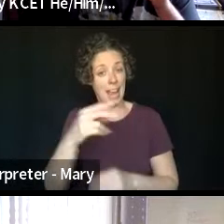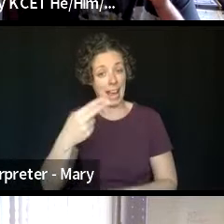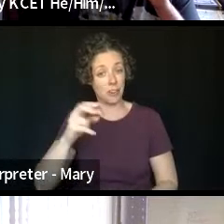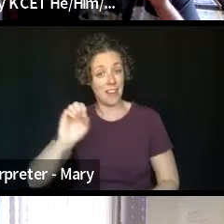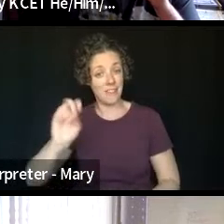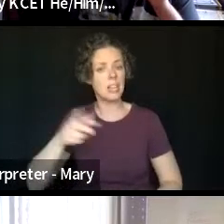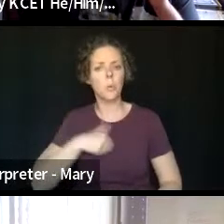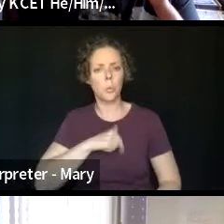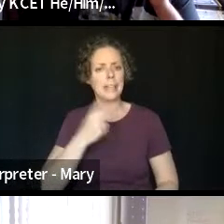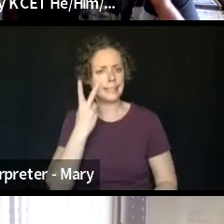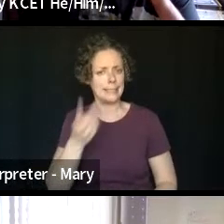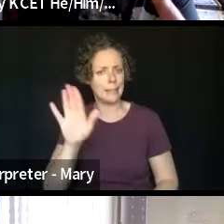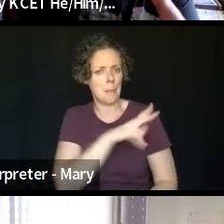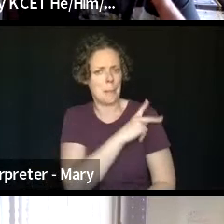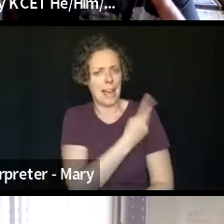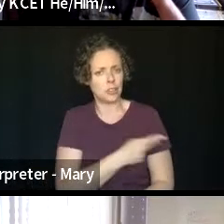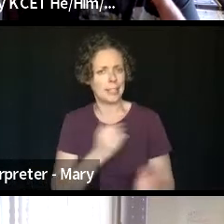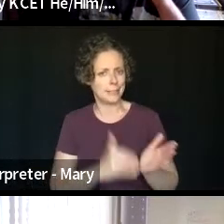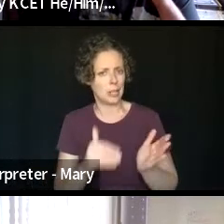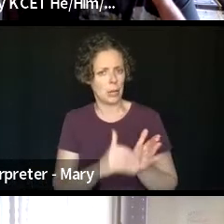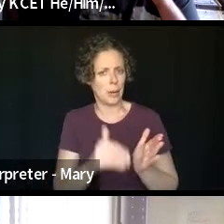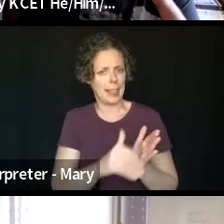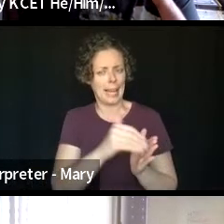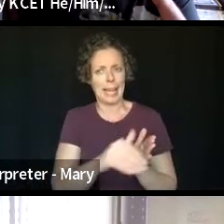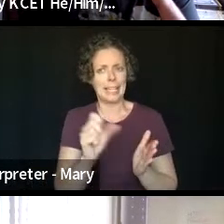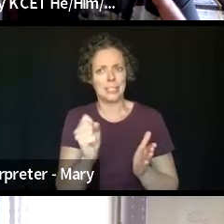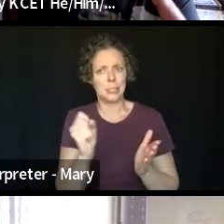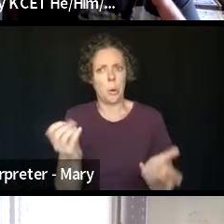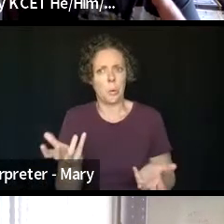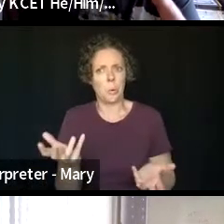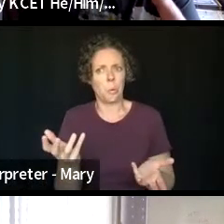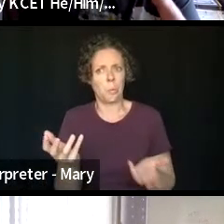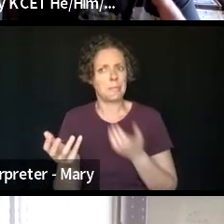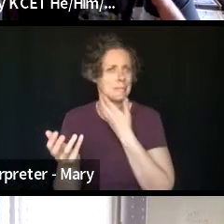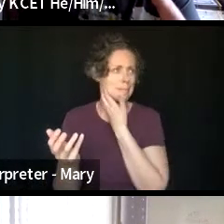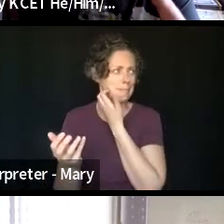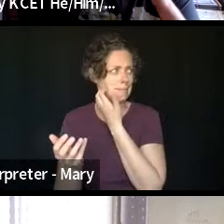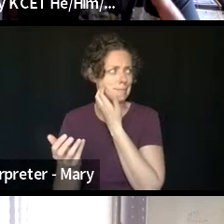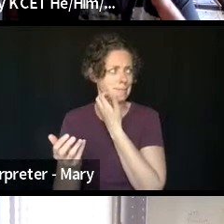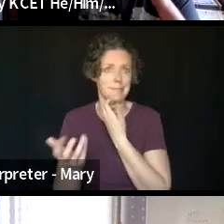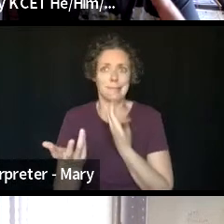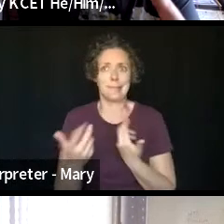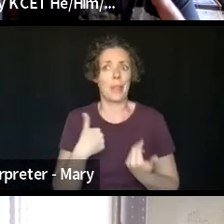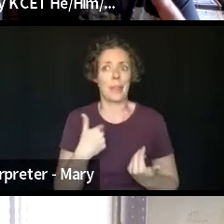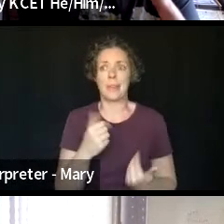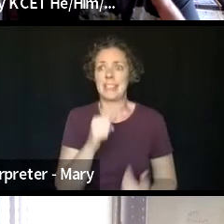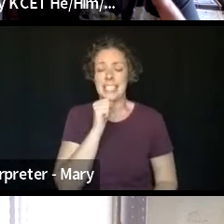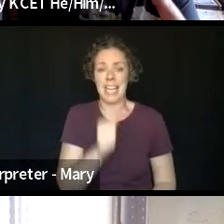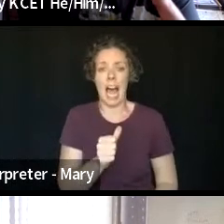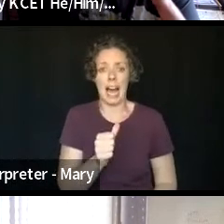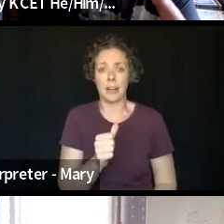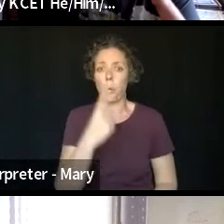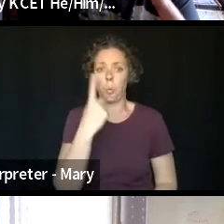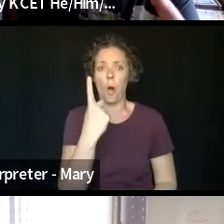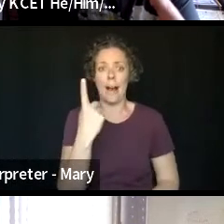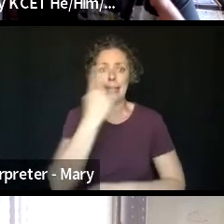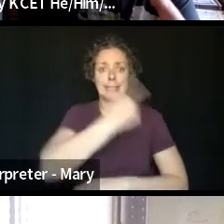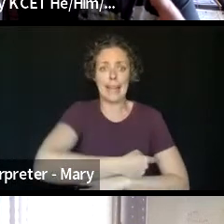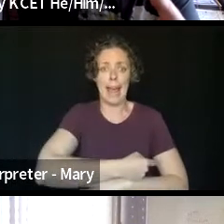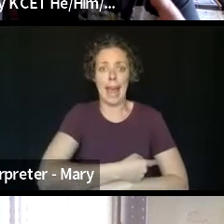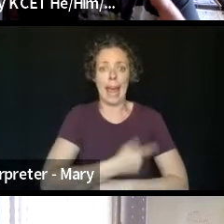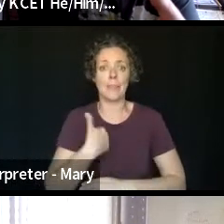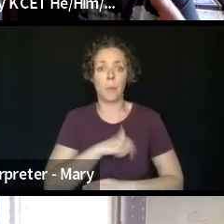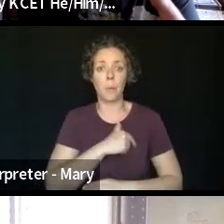pretty frequently. So, there wasn't a day that went by, during kind of the outbreak time that we didn't get